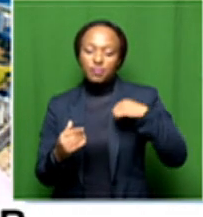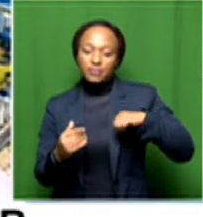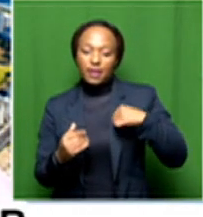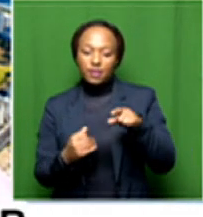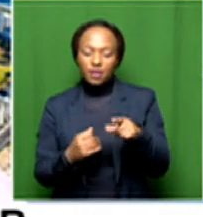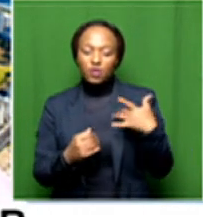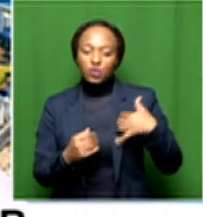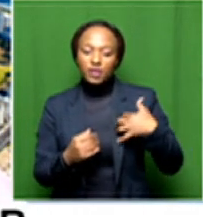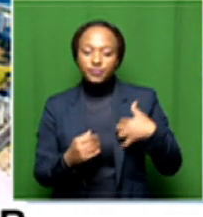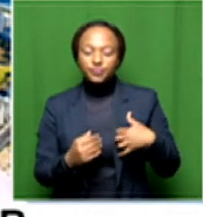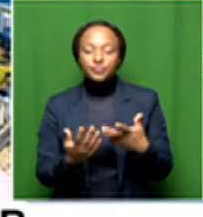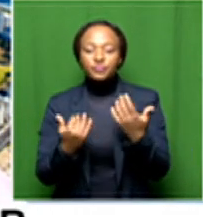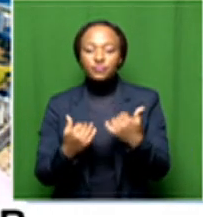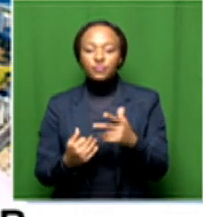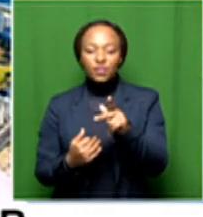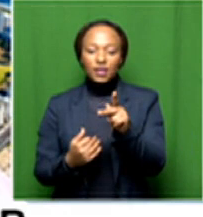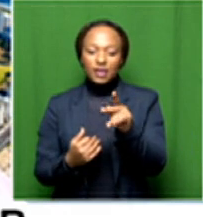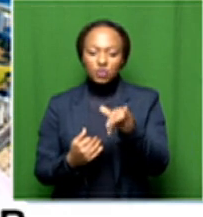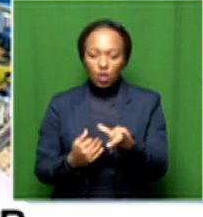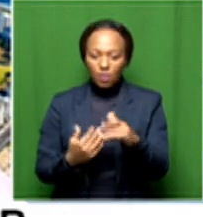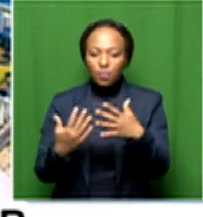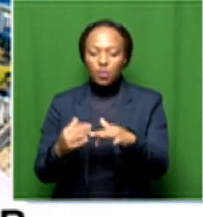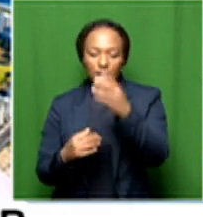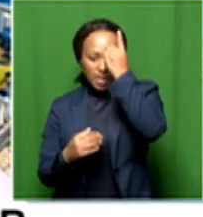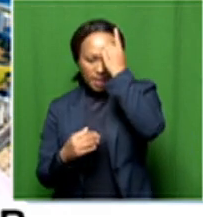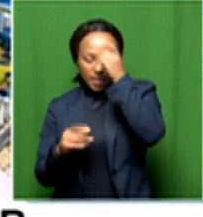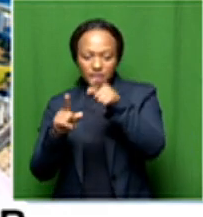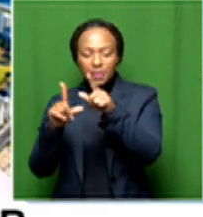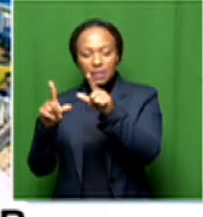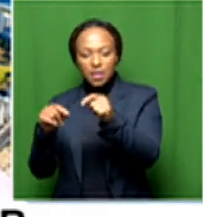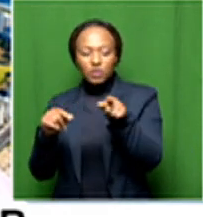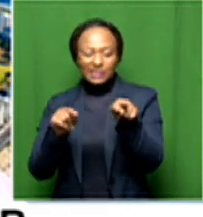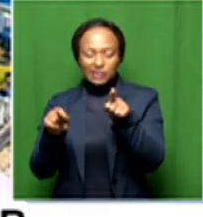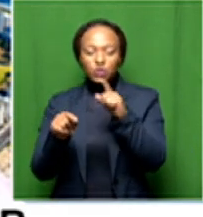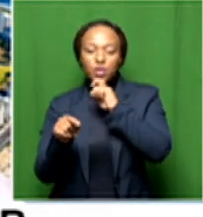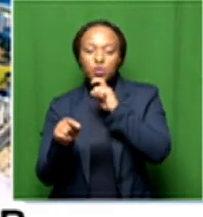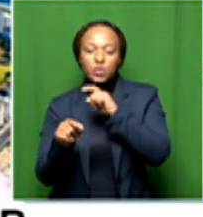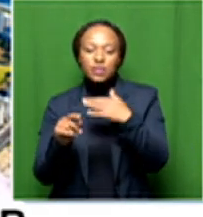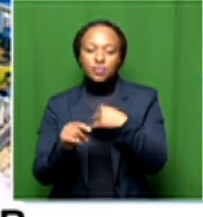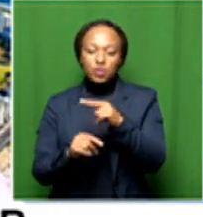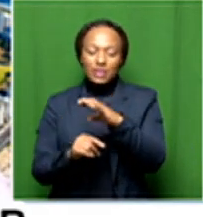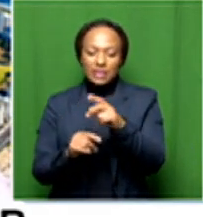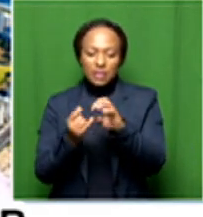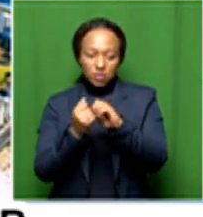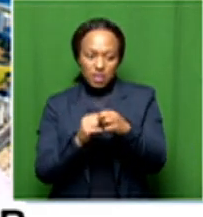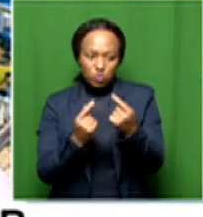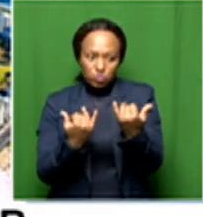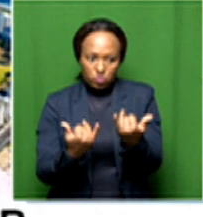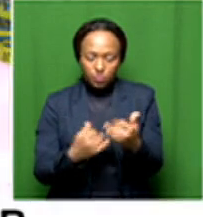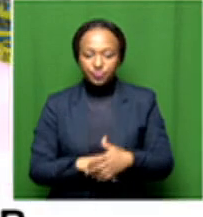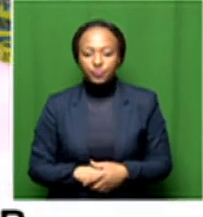municipality, Klerksdorp, Durban, and then, of course, Cape Town, and that's at the UCT Lung Institute. Yeah, all right.